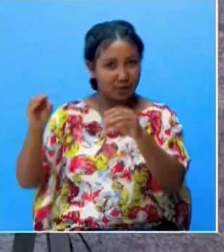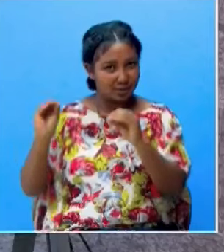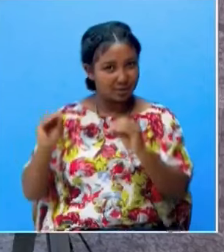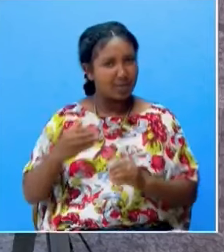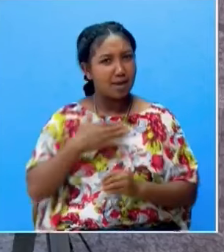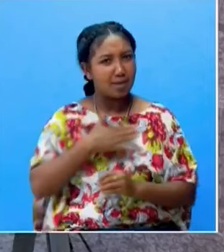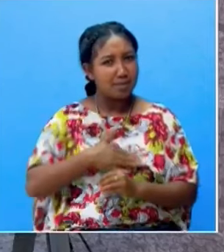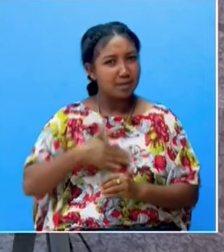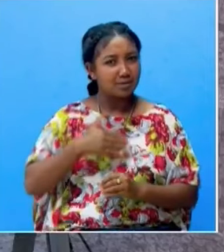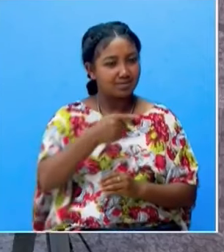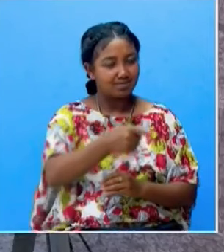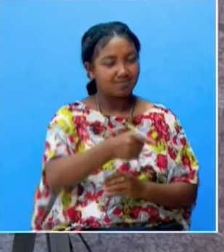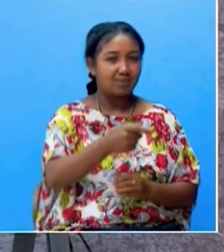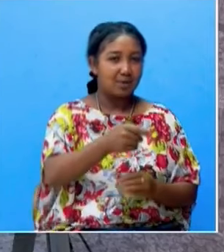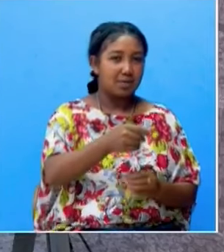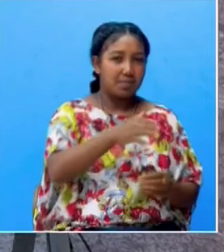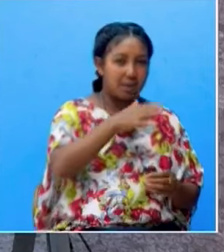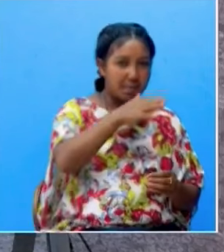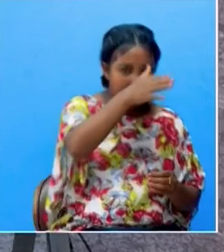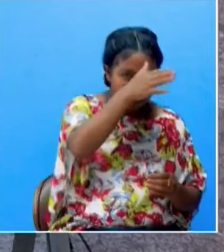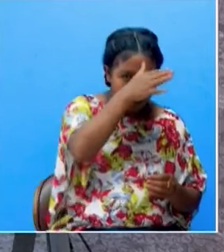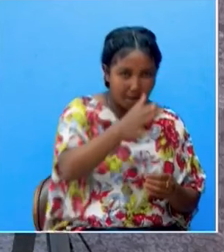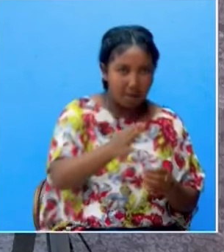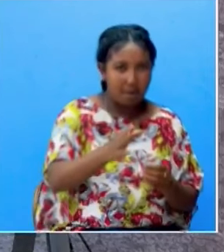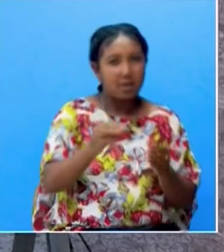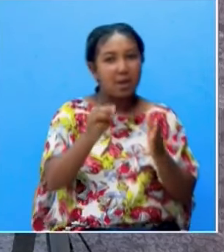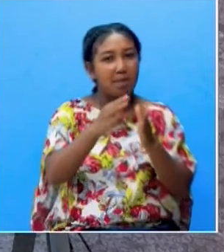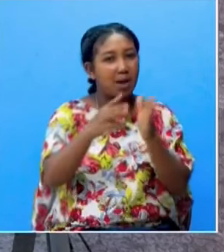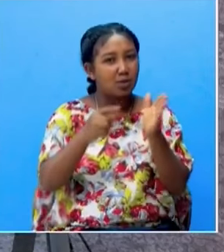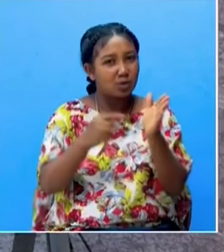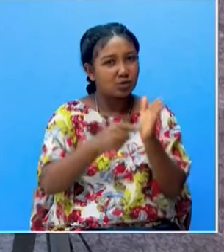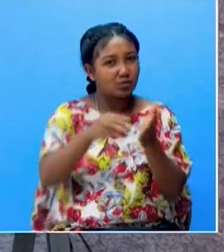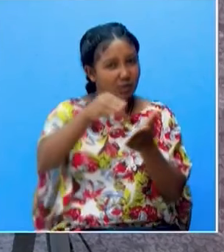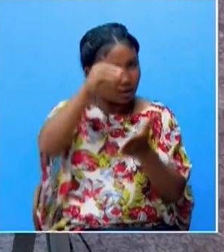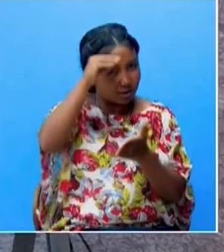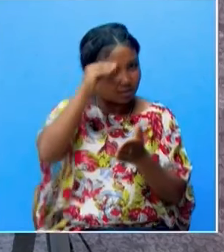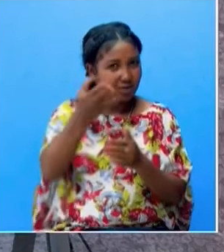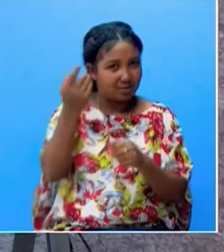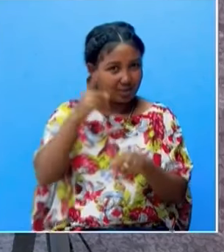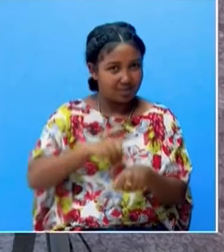please tell to your parents the punctuation marks that we learned.